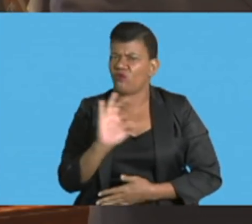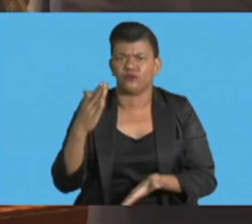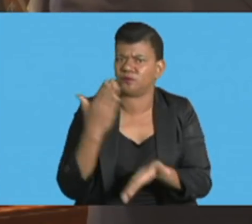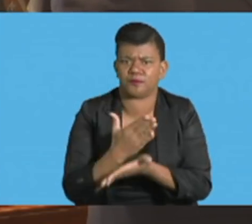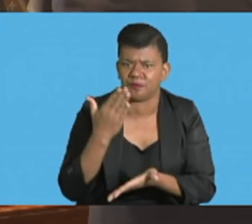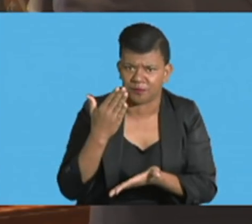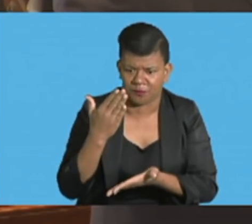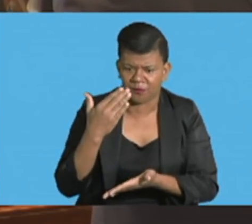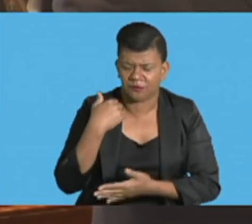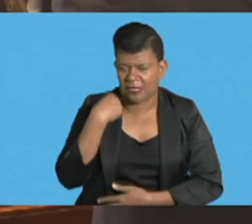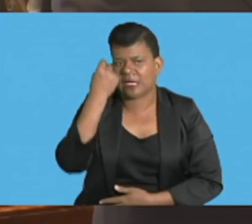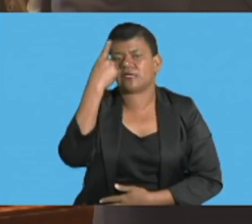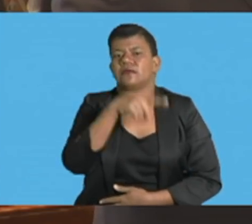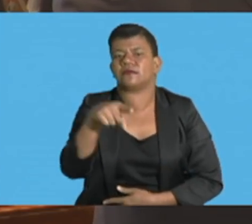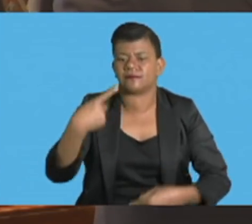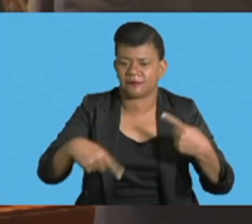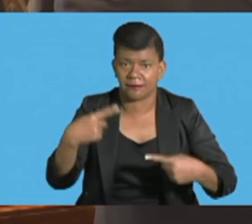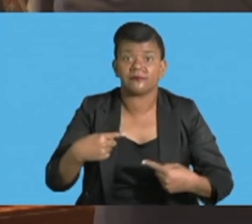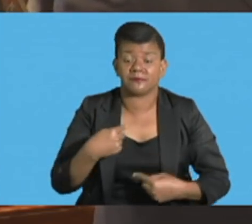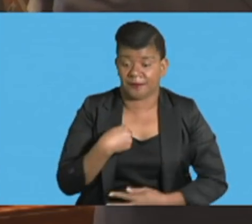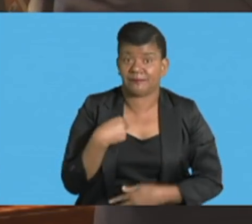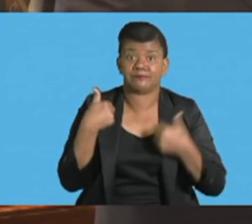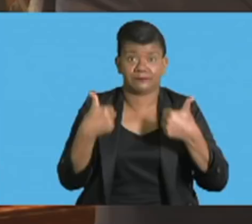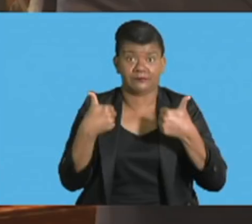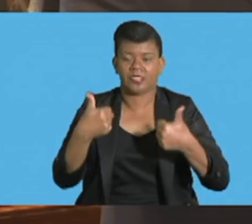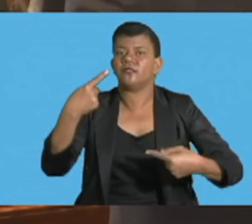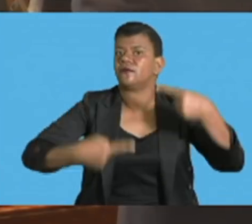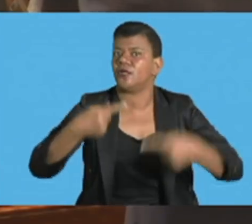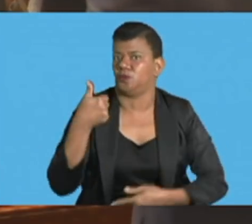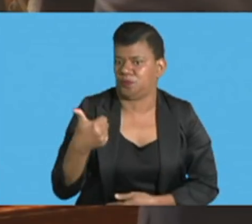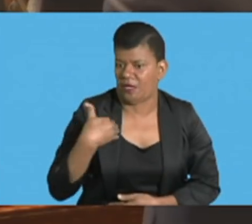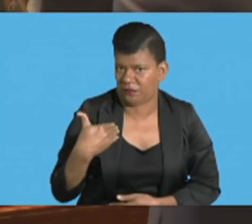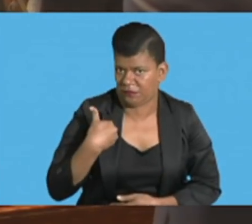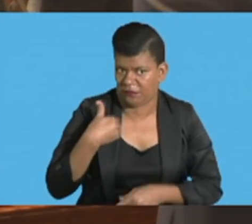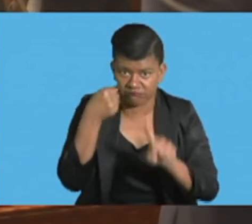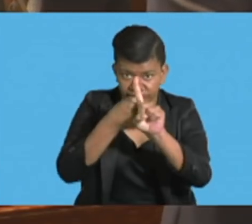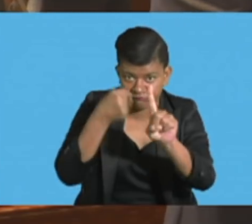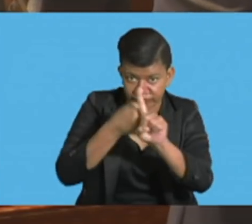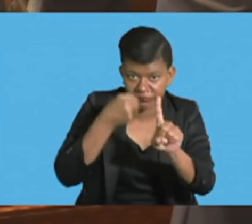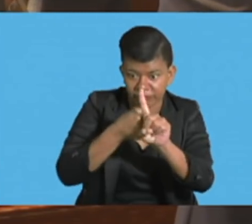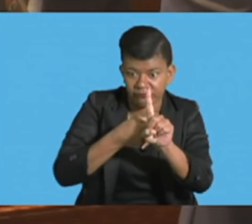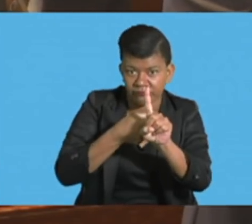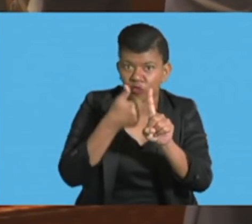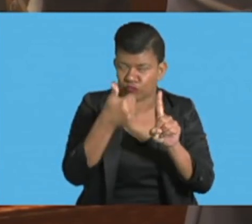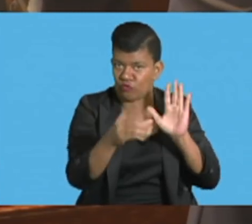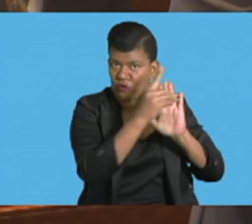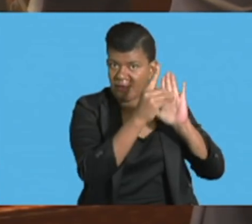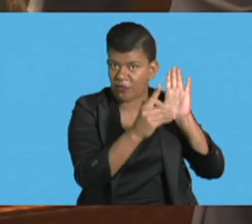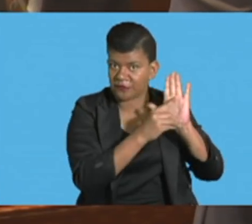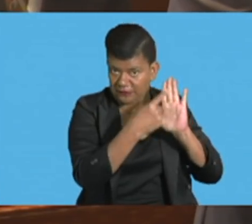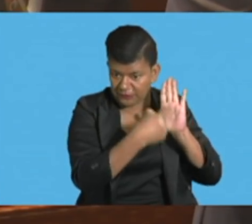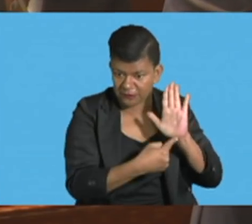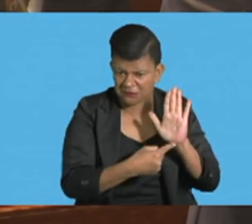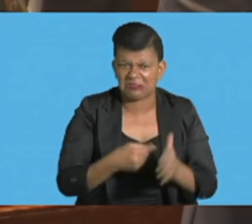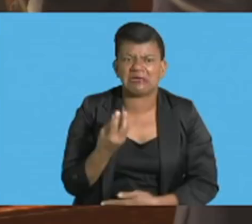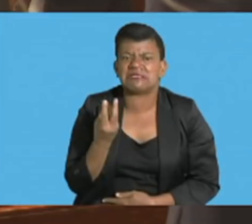Healthy debate is what drives a healthy democracy. Disagreeing with certain expenditures,